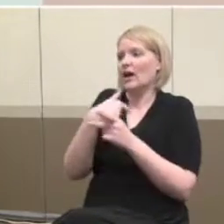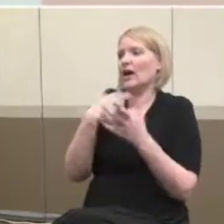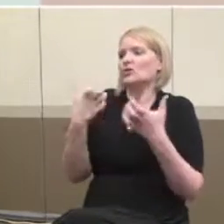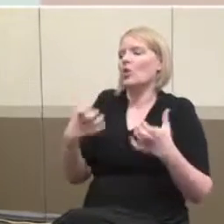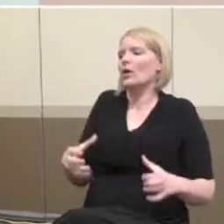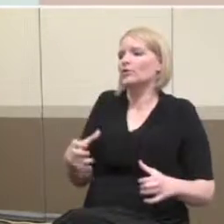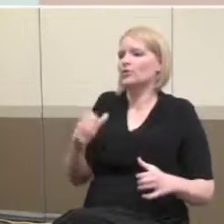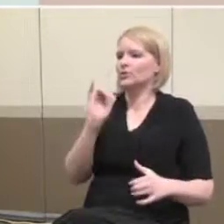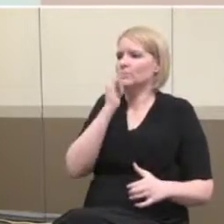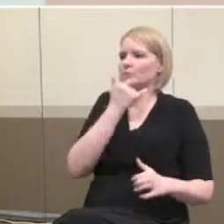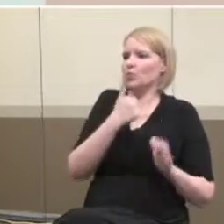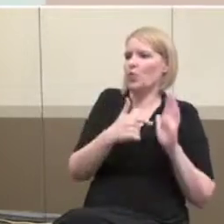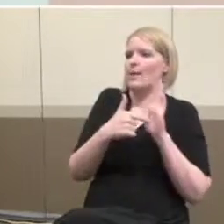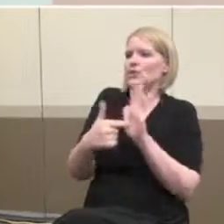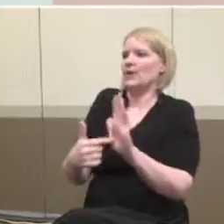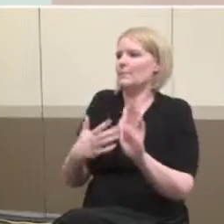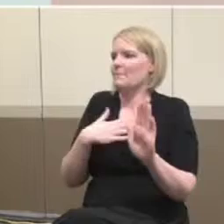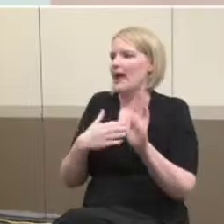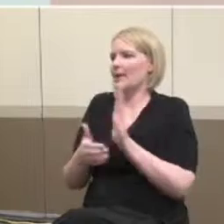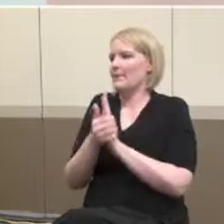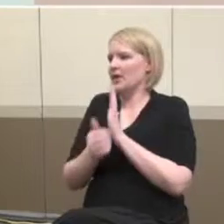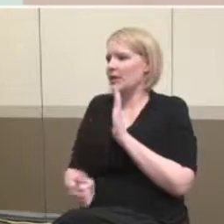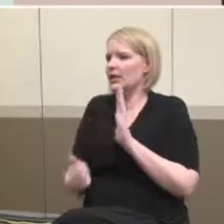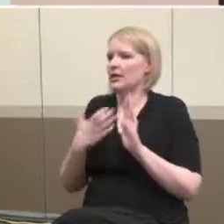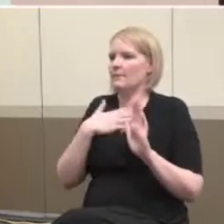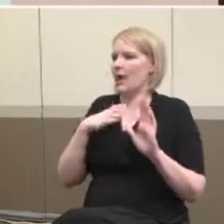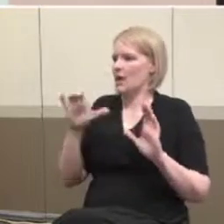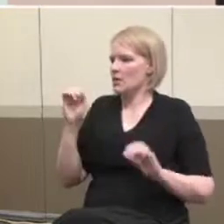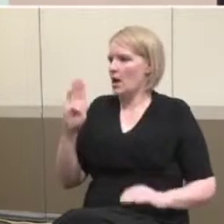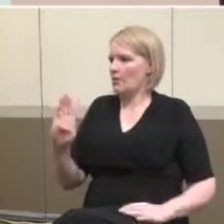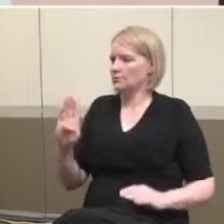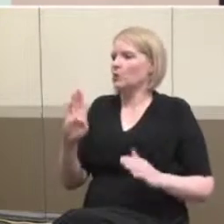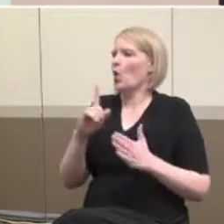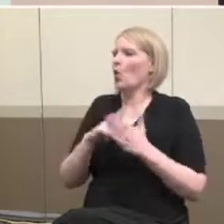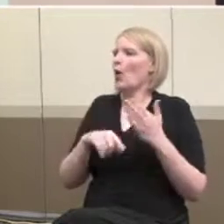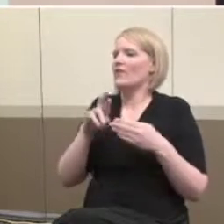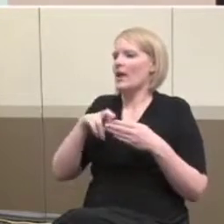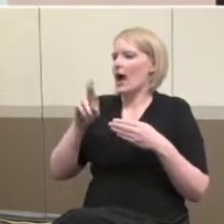program, my abilities, or what my proposed outcomes are.